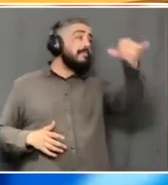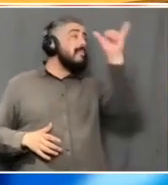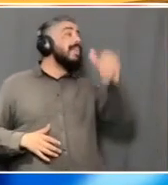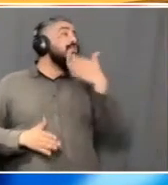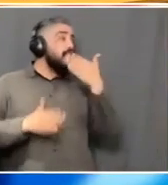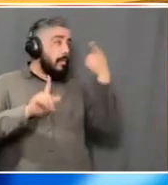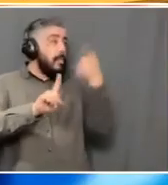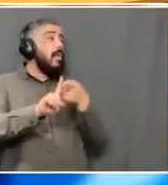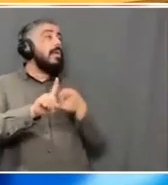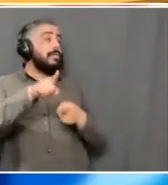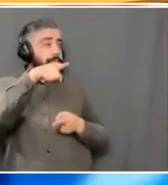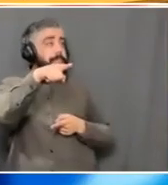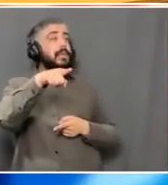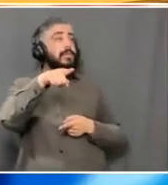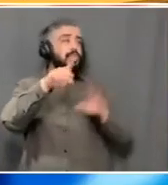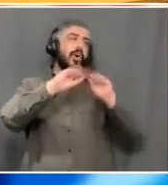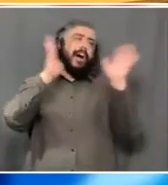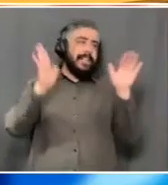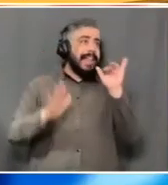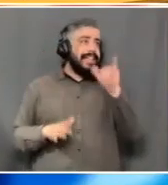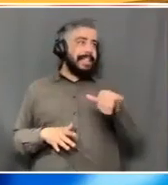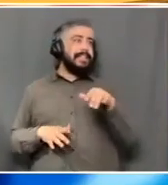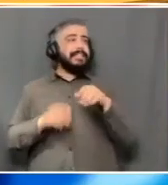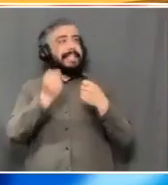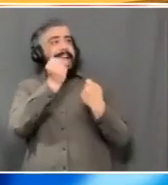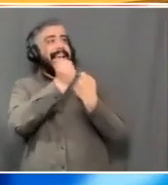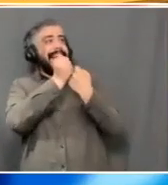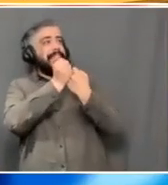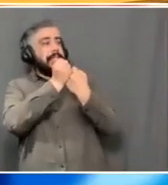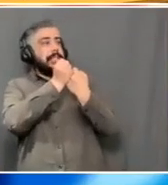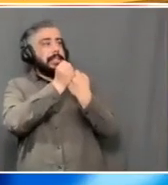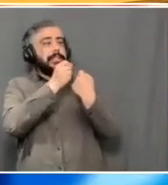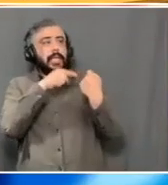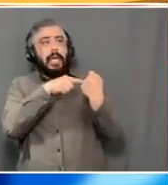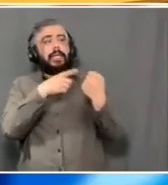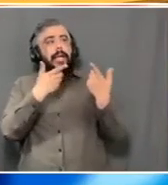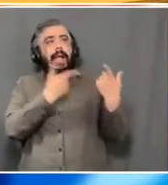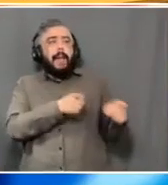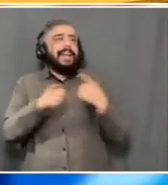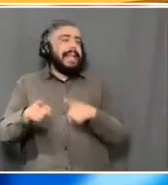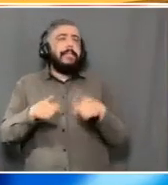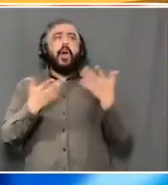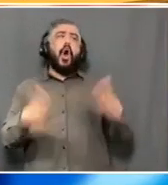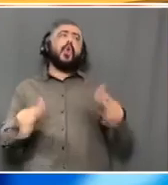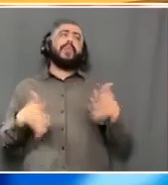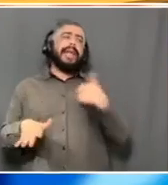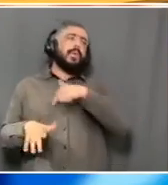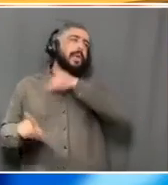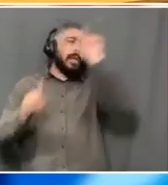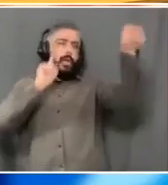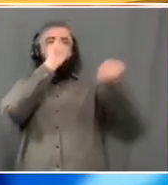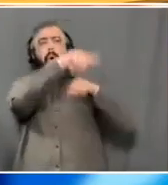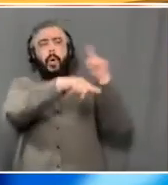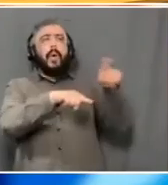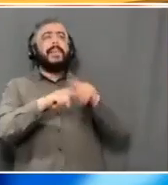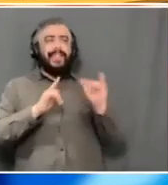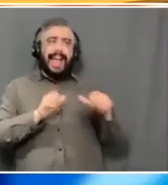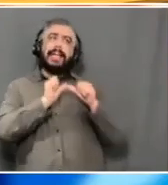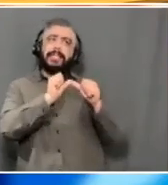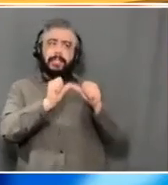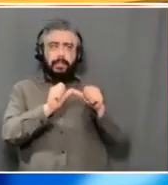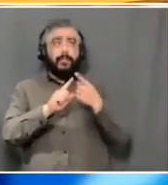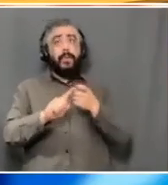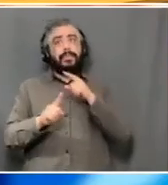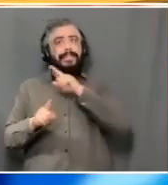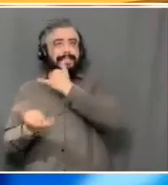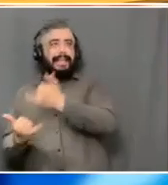So there's obviously that the advocacy has been happening already, and that definitely continues from today moving